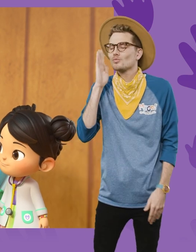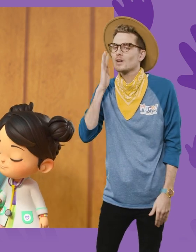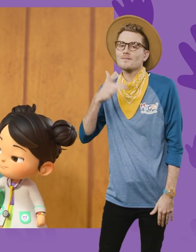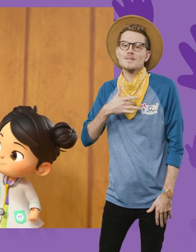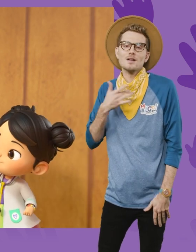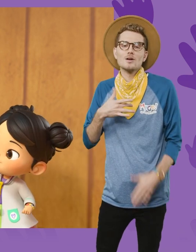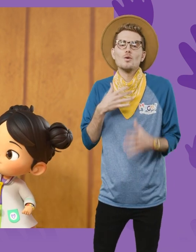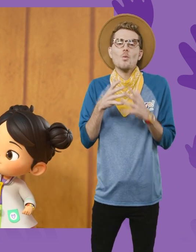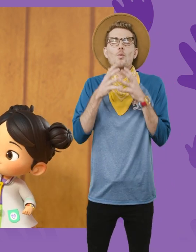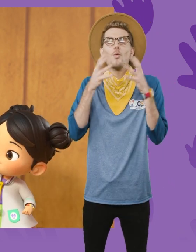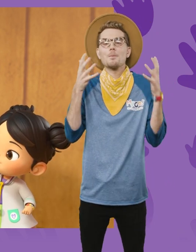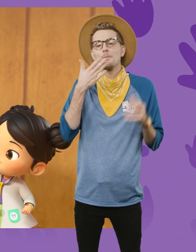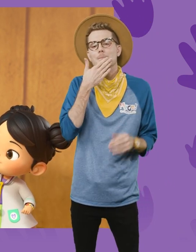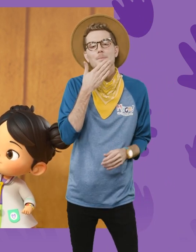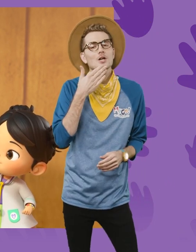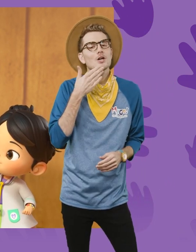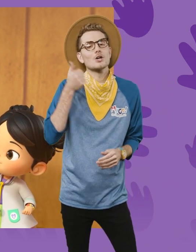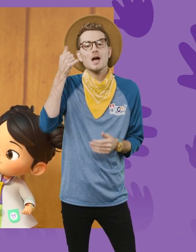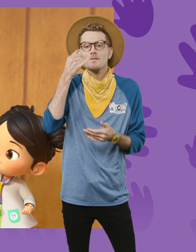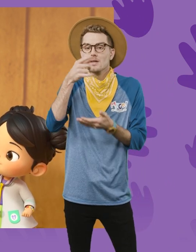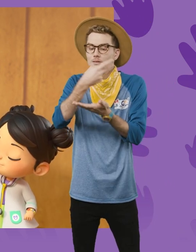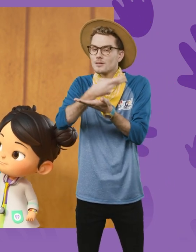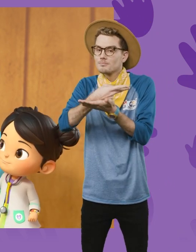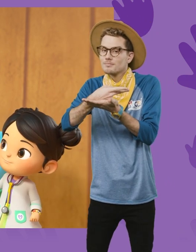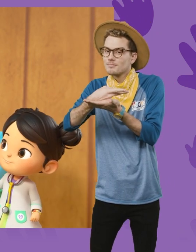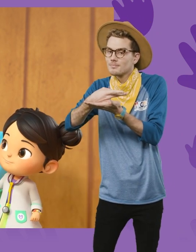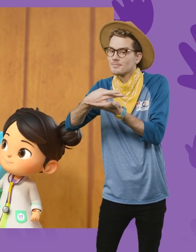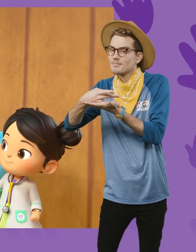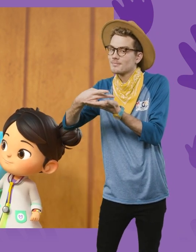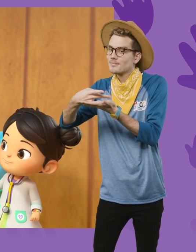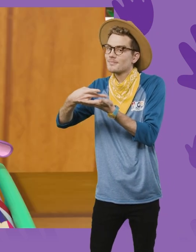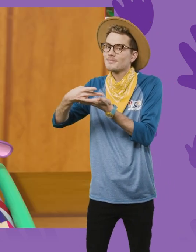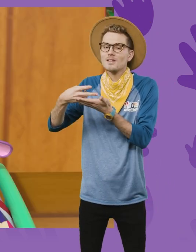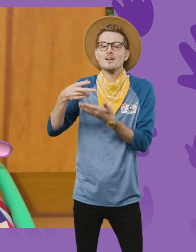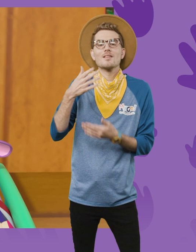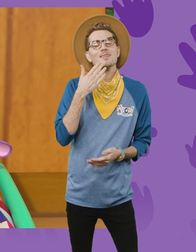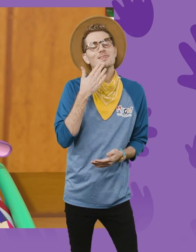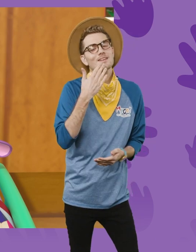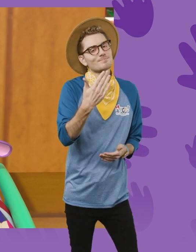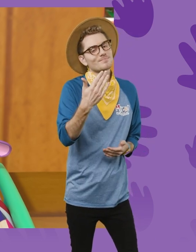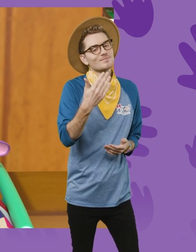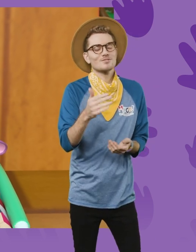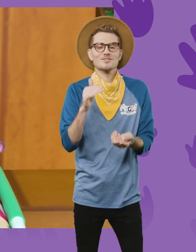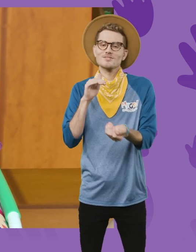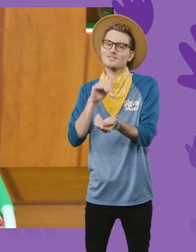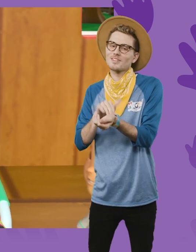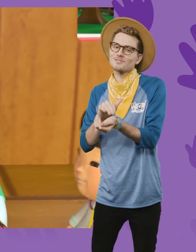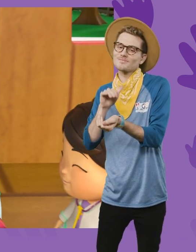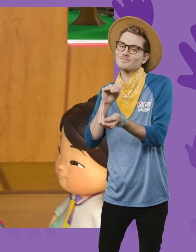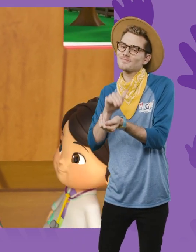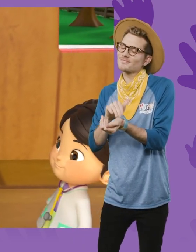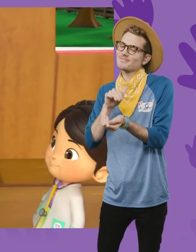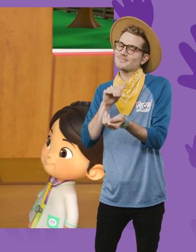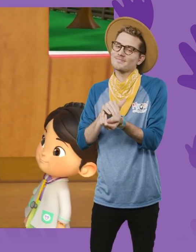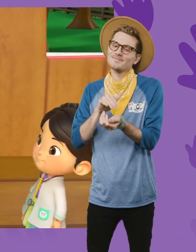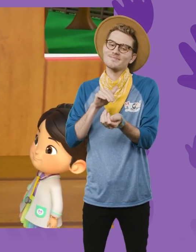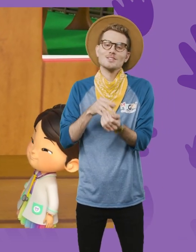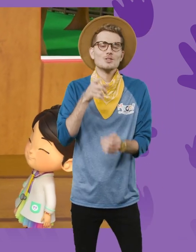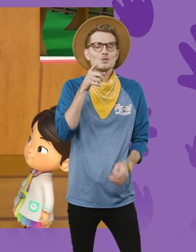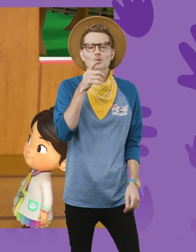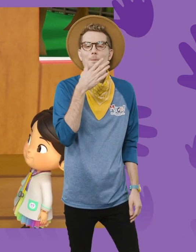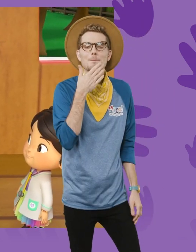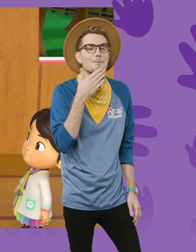feel much better if you stay in bed. Thank you, doctor. You're